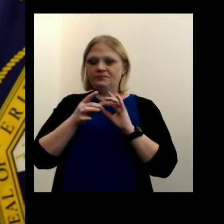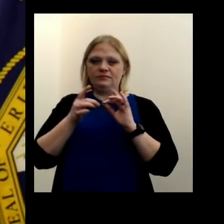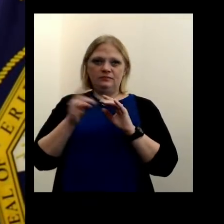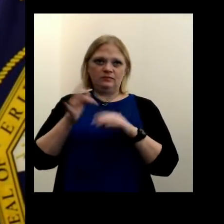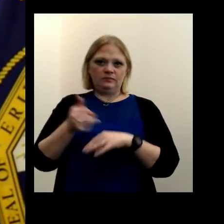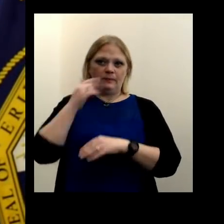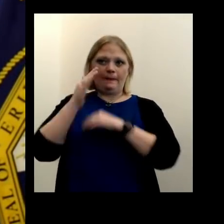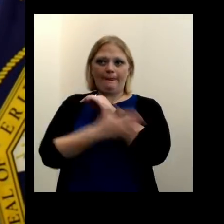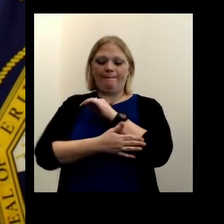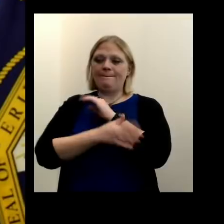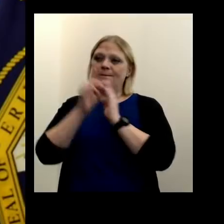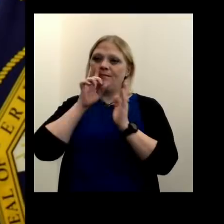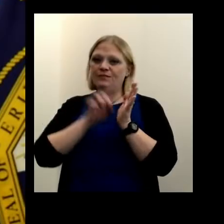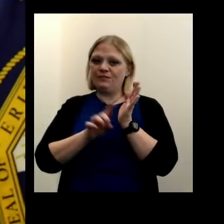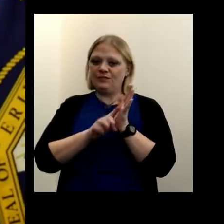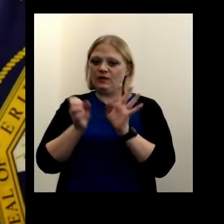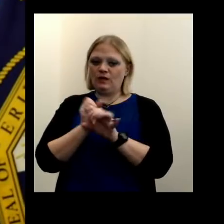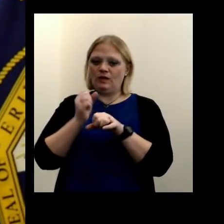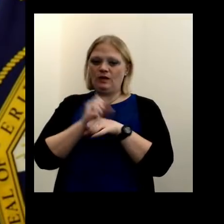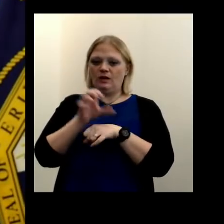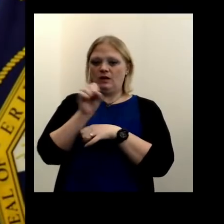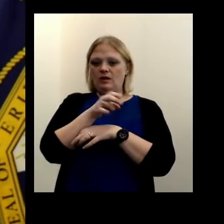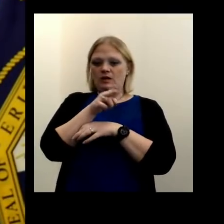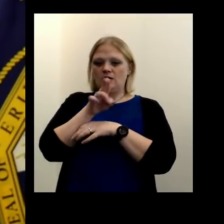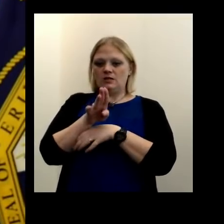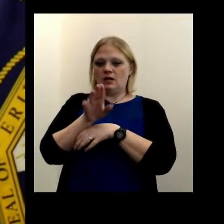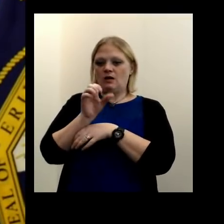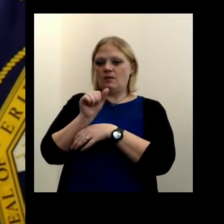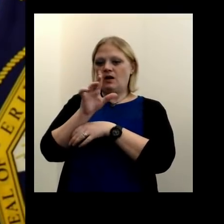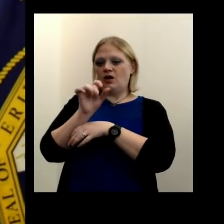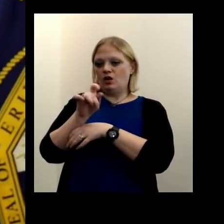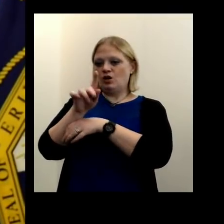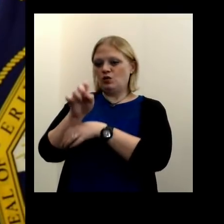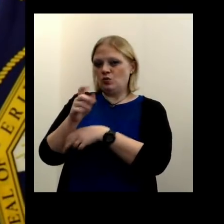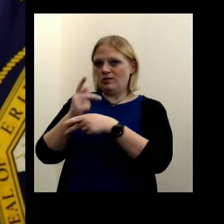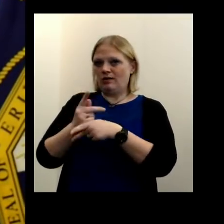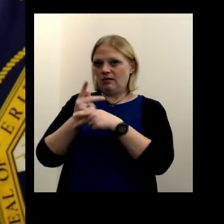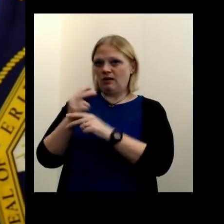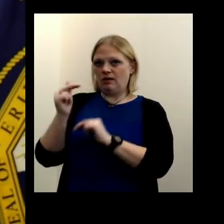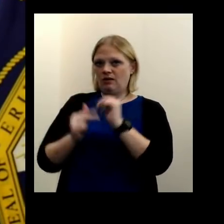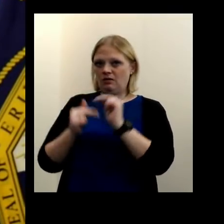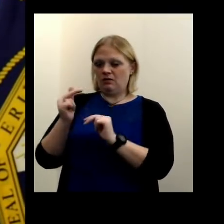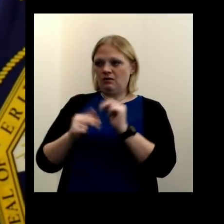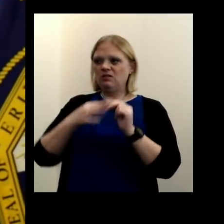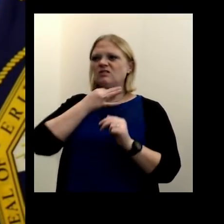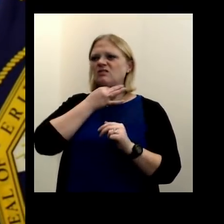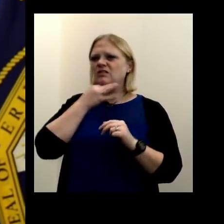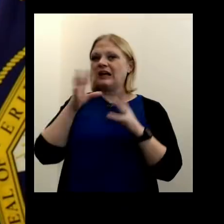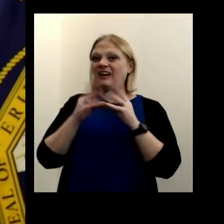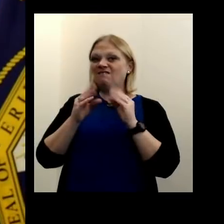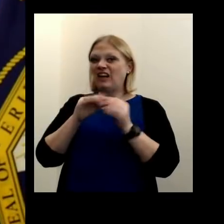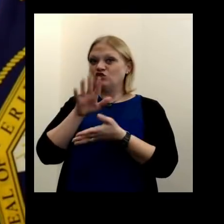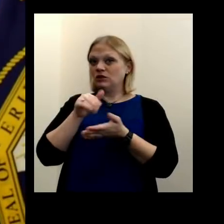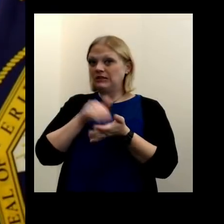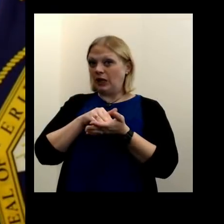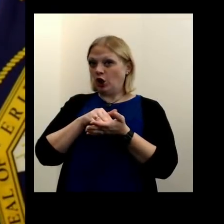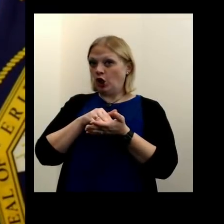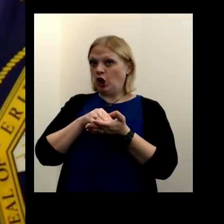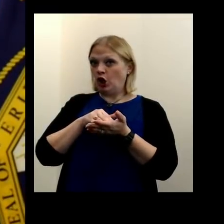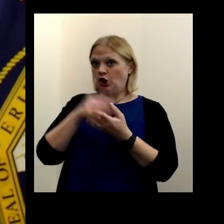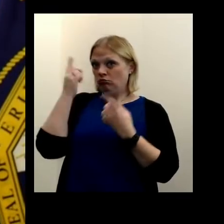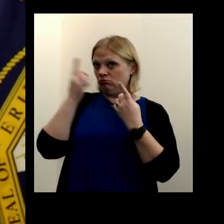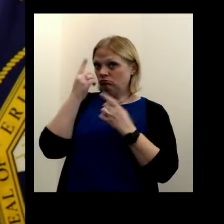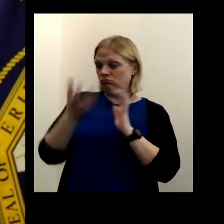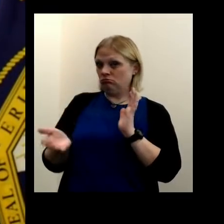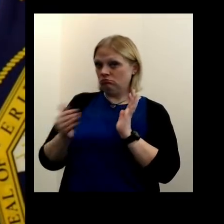the county is looking into creating subacute care facilities. I'm curious if the convention center is being considered as an option